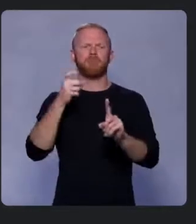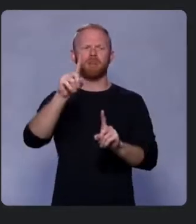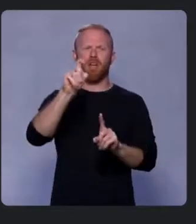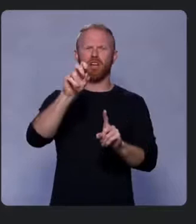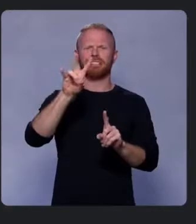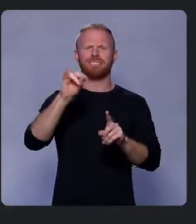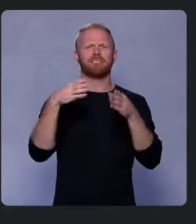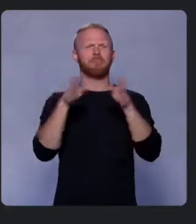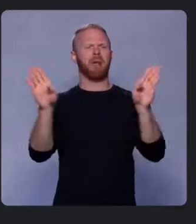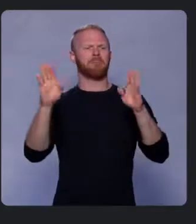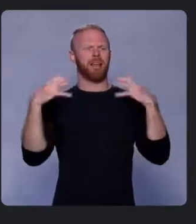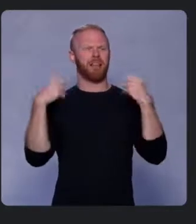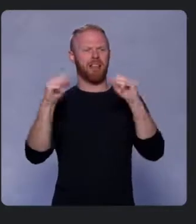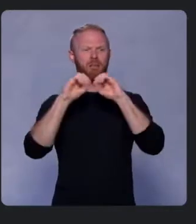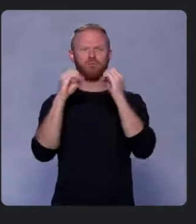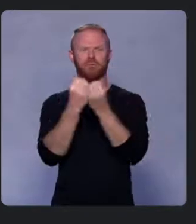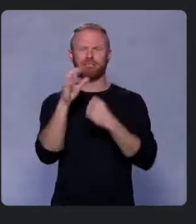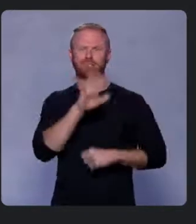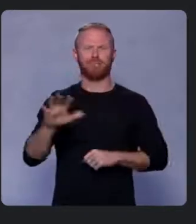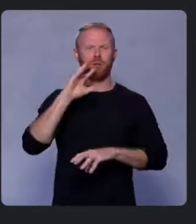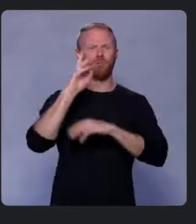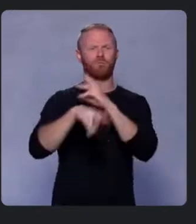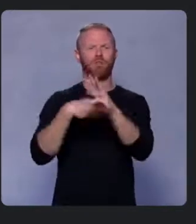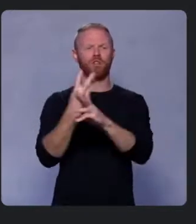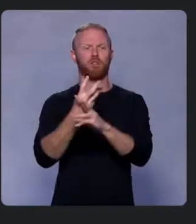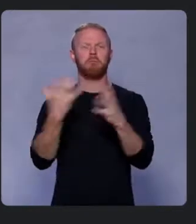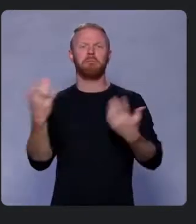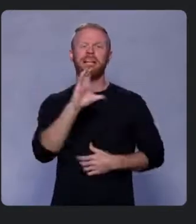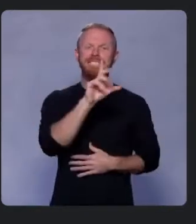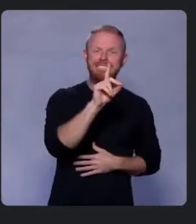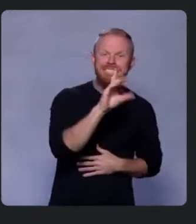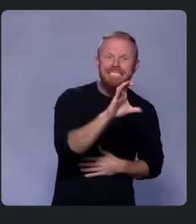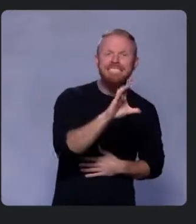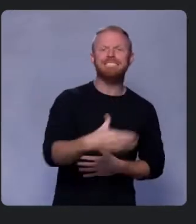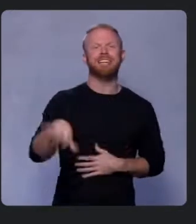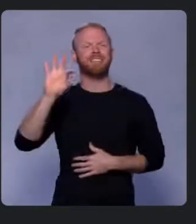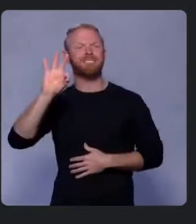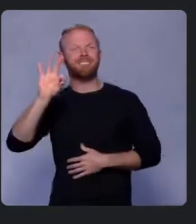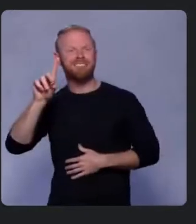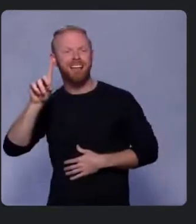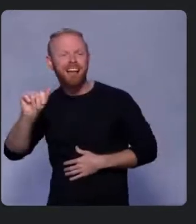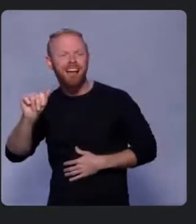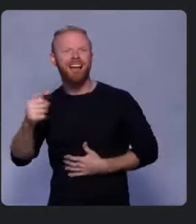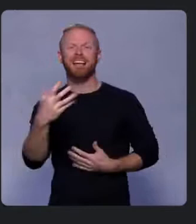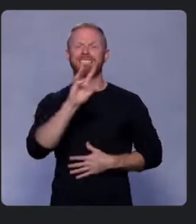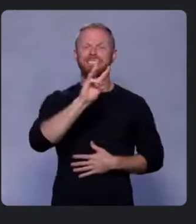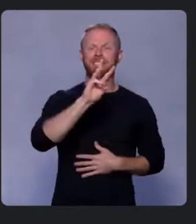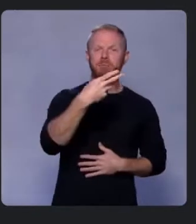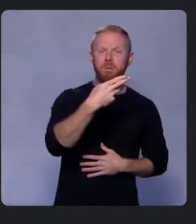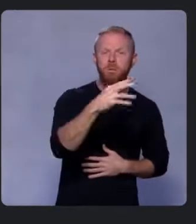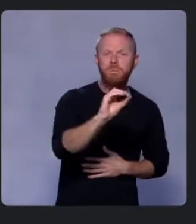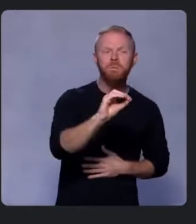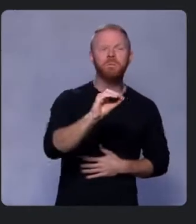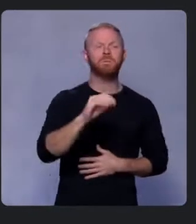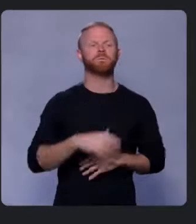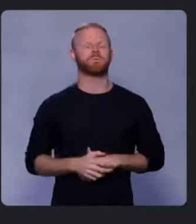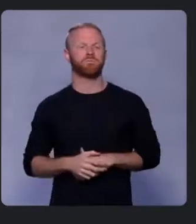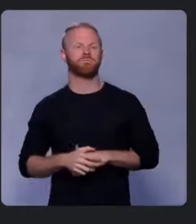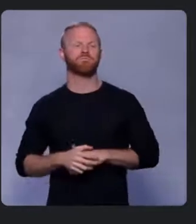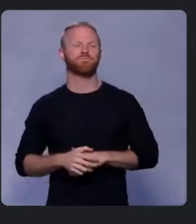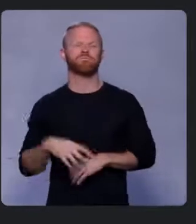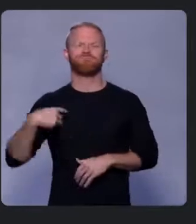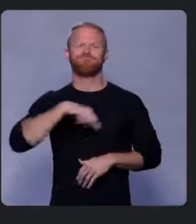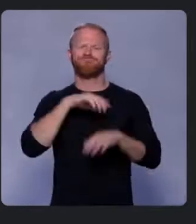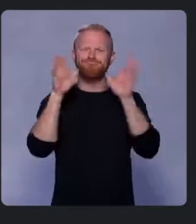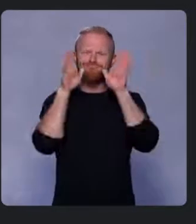health organizations around the world, including the CDC, the FDA, and the WHO.